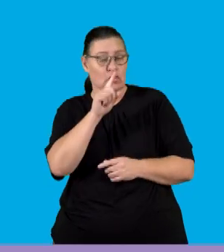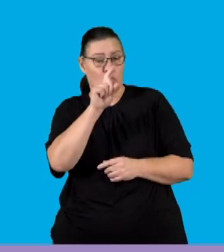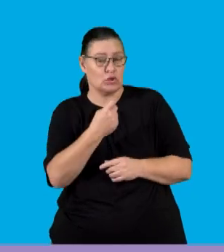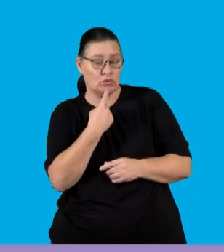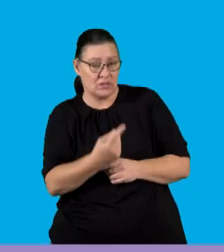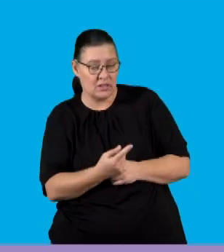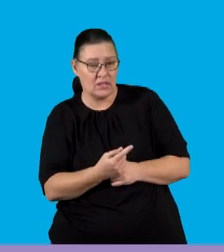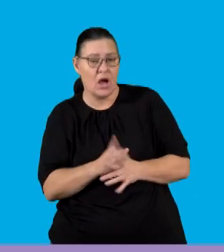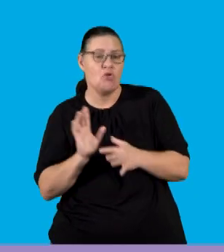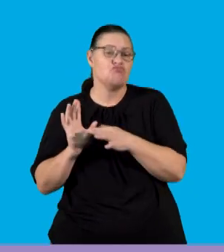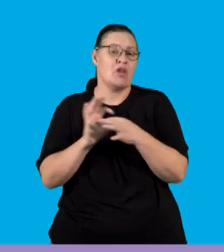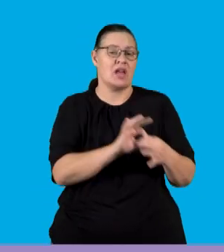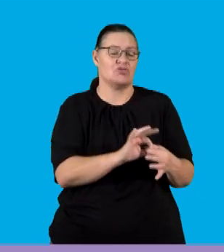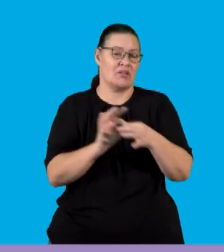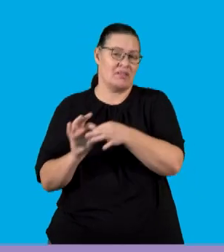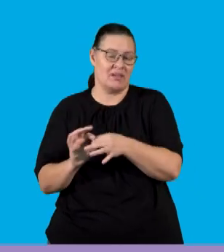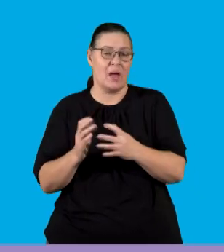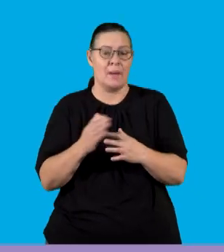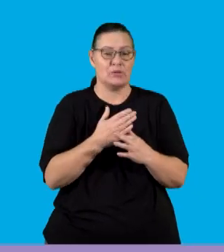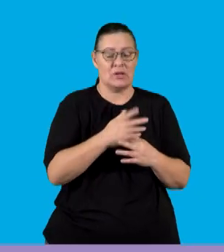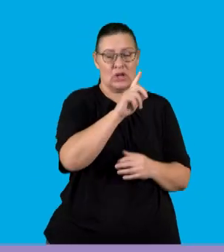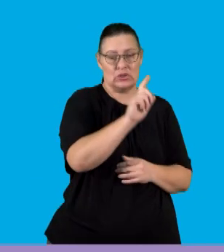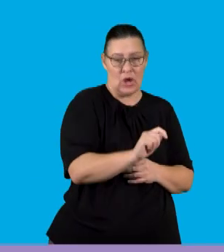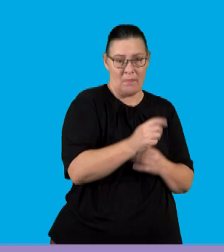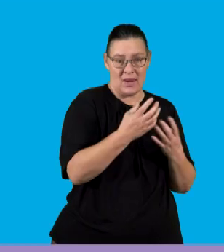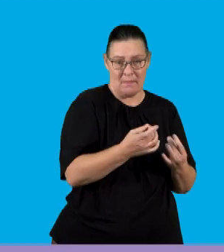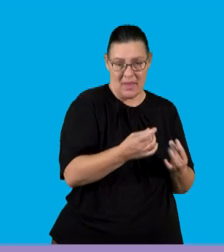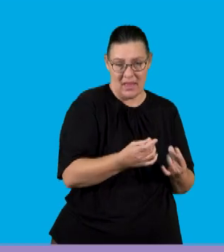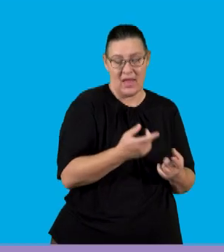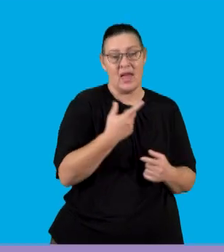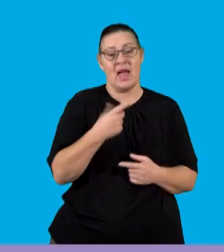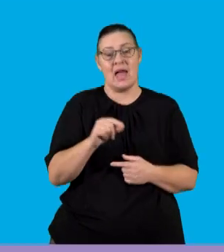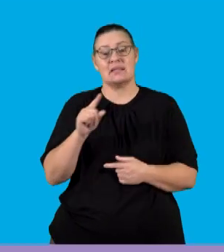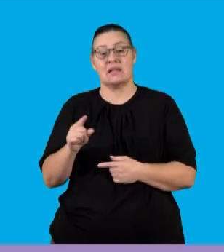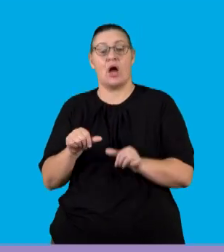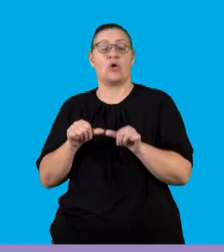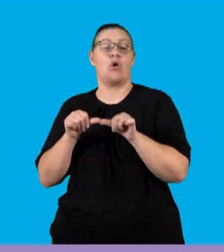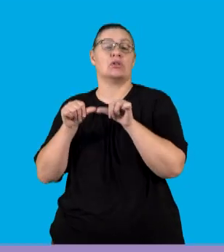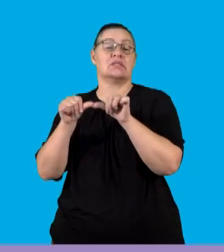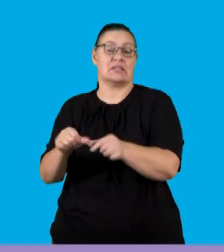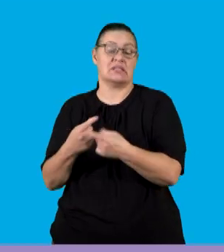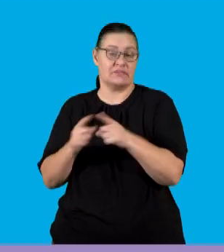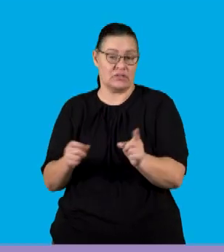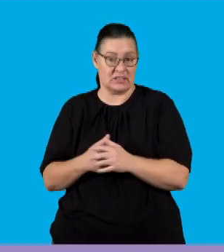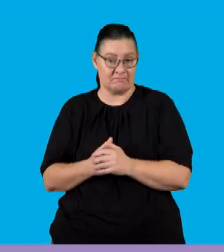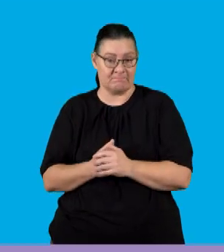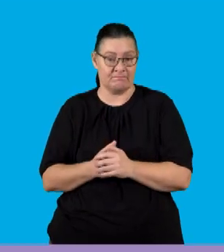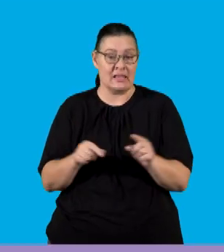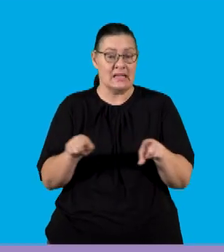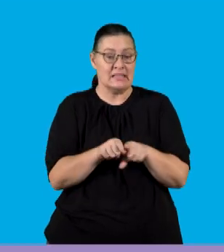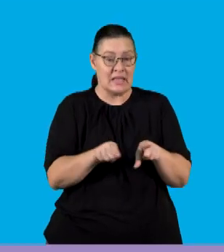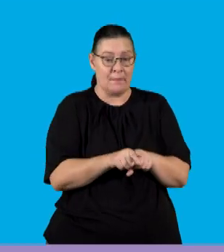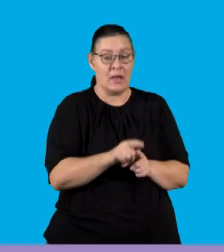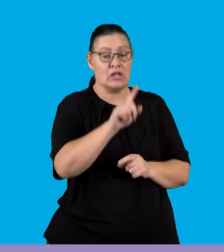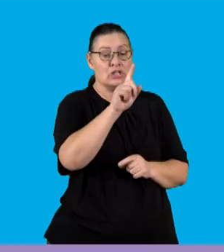we need to ask is, what is the relationship between the term number and the constant difference, as